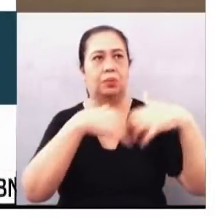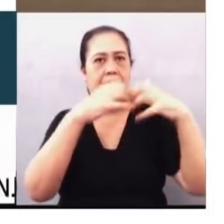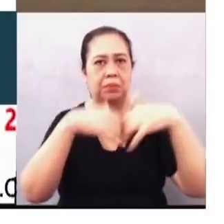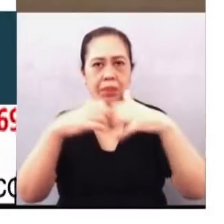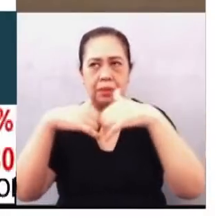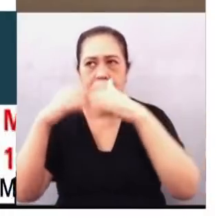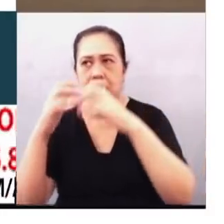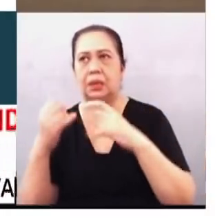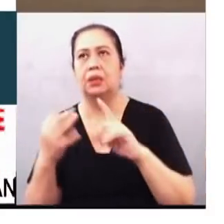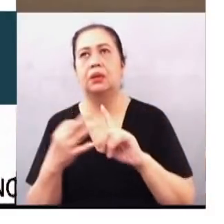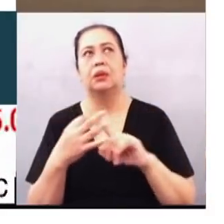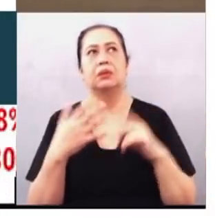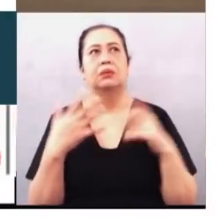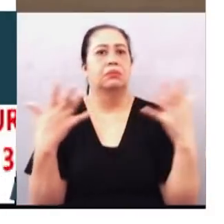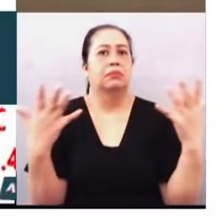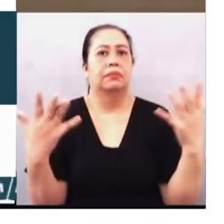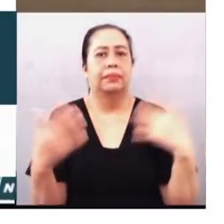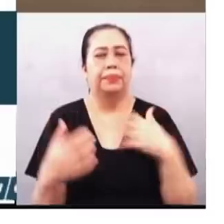ating